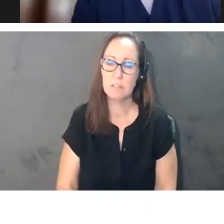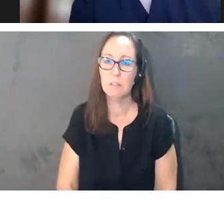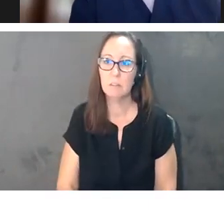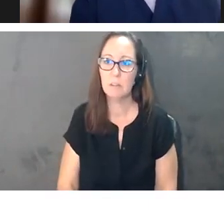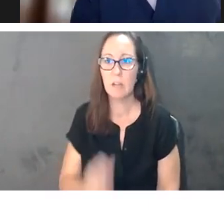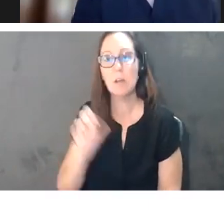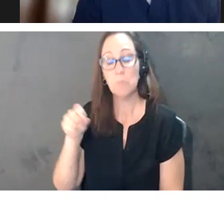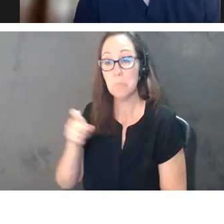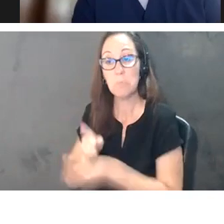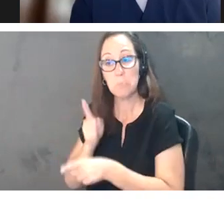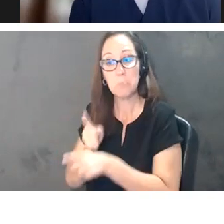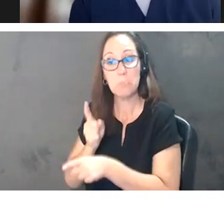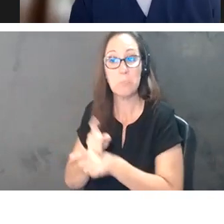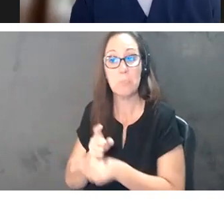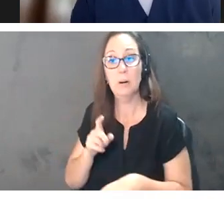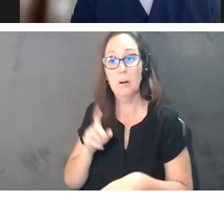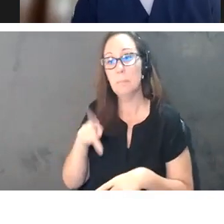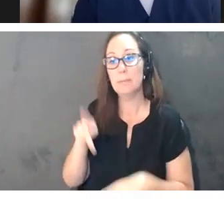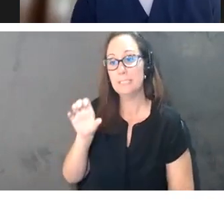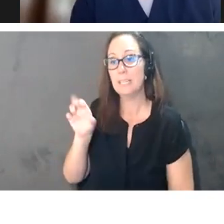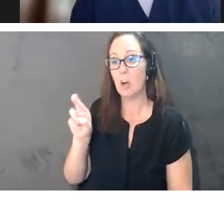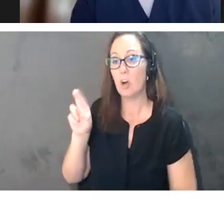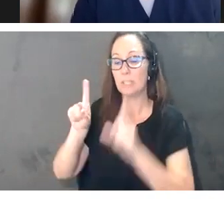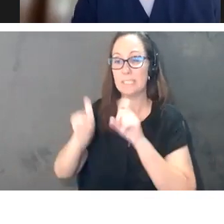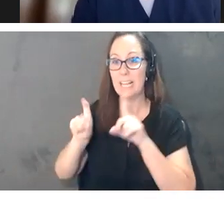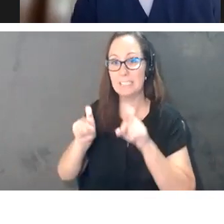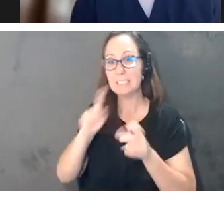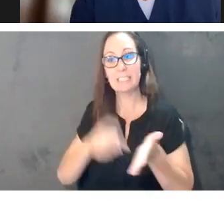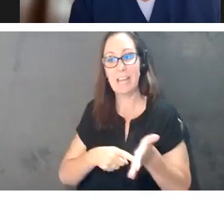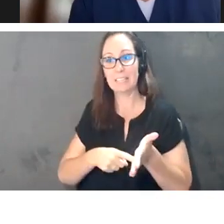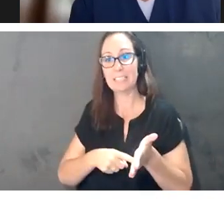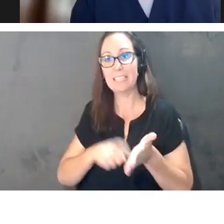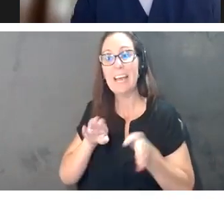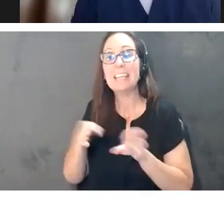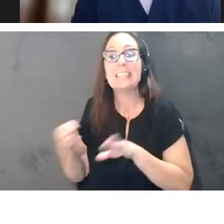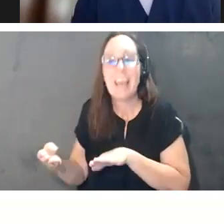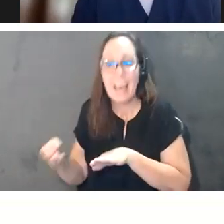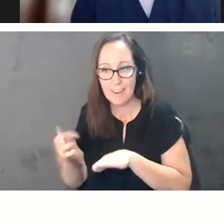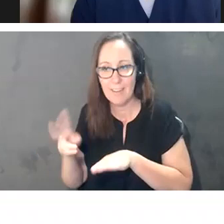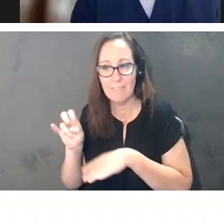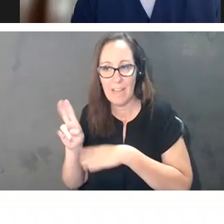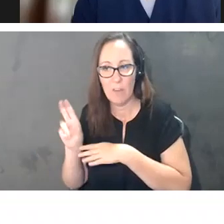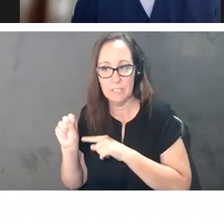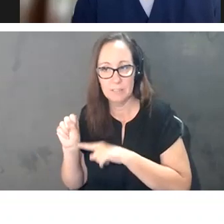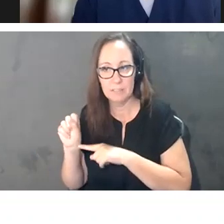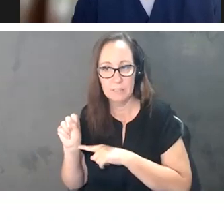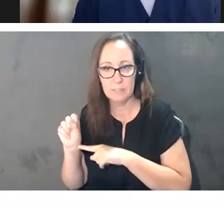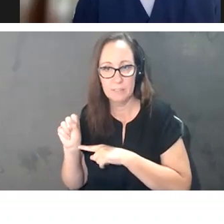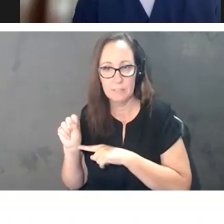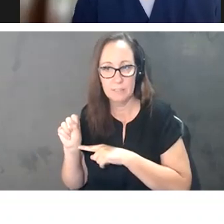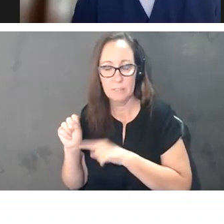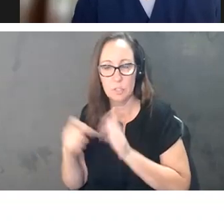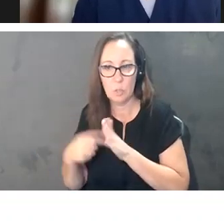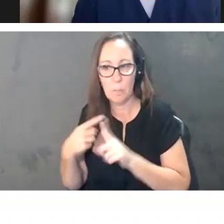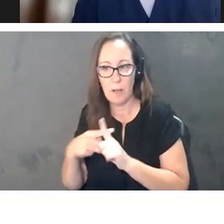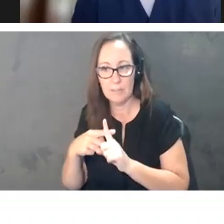No, that's correct. Yeah, because the PCR test is essentially detecting dead virus. And so it's possible, like you were saying,